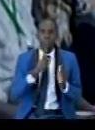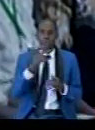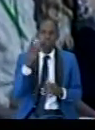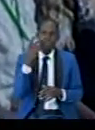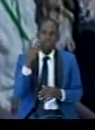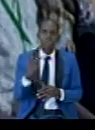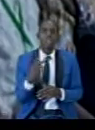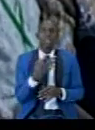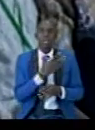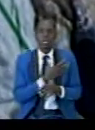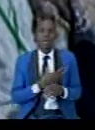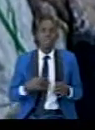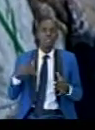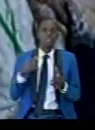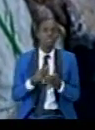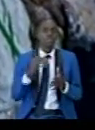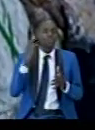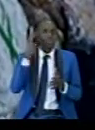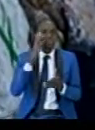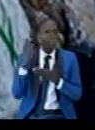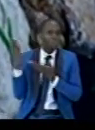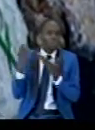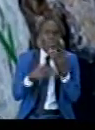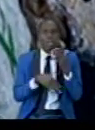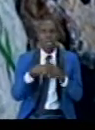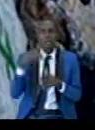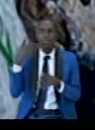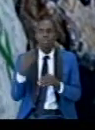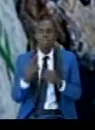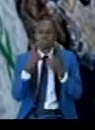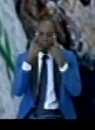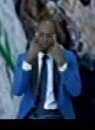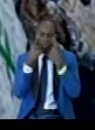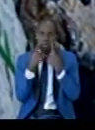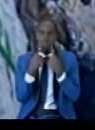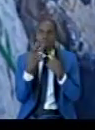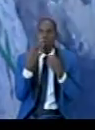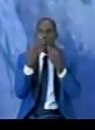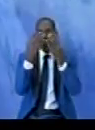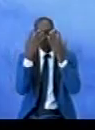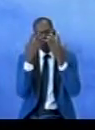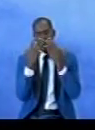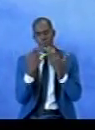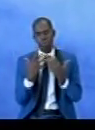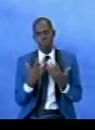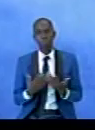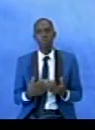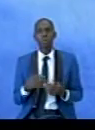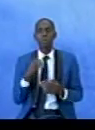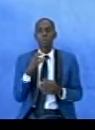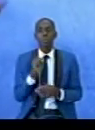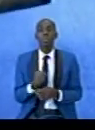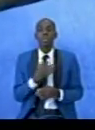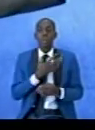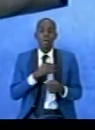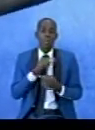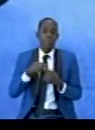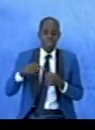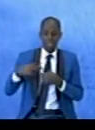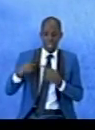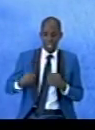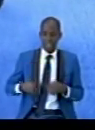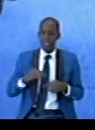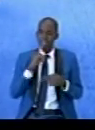out the tears of sorrow and the tears of expected suffering. When the heart is afraid,